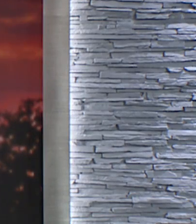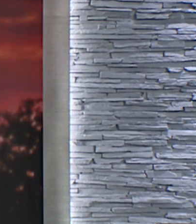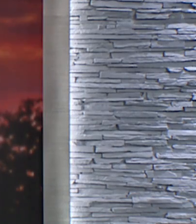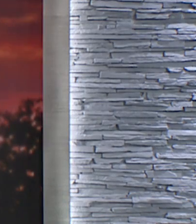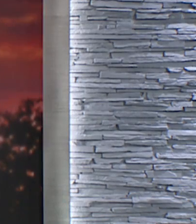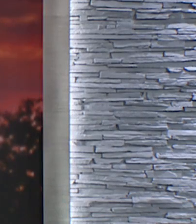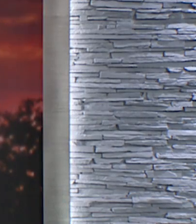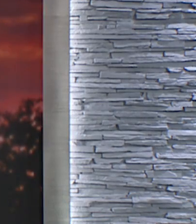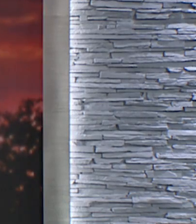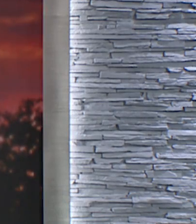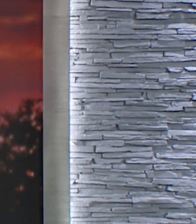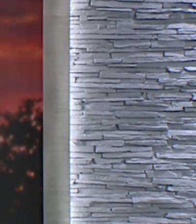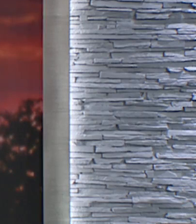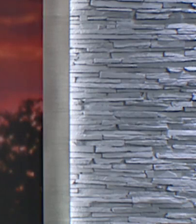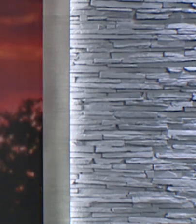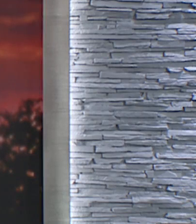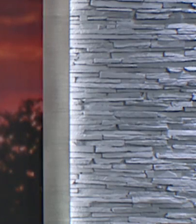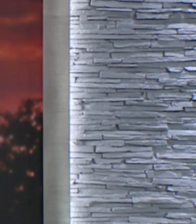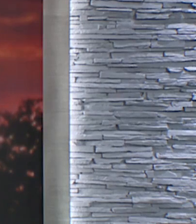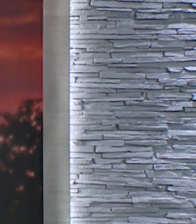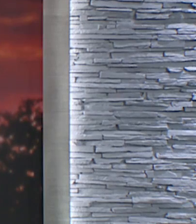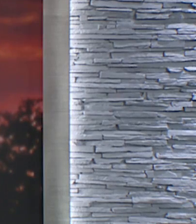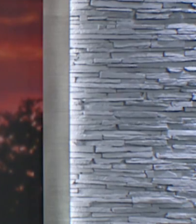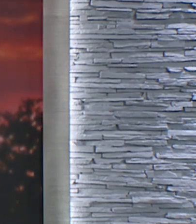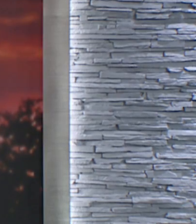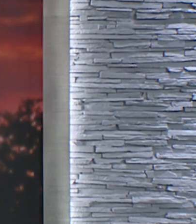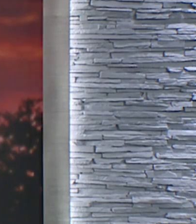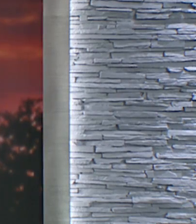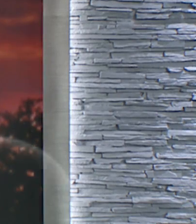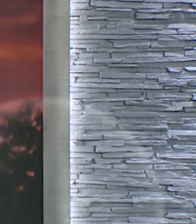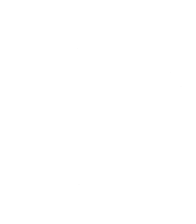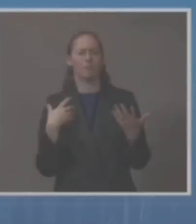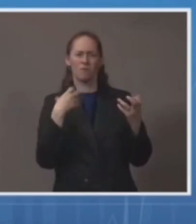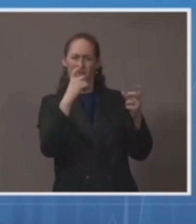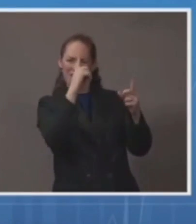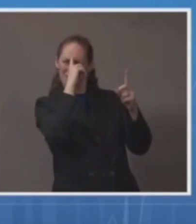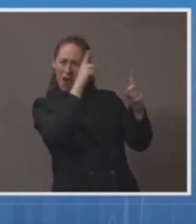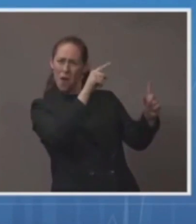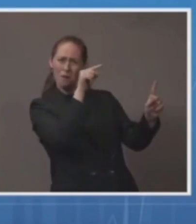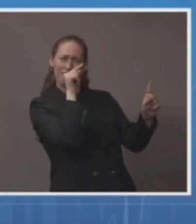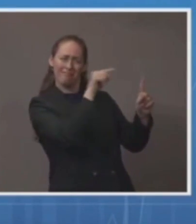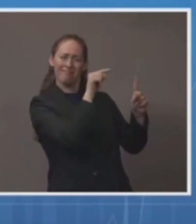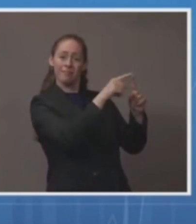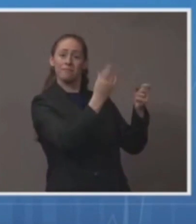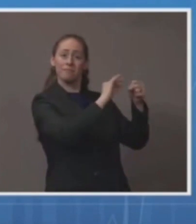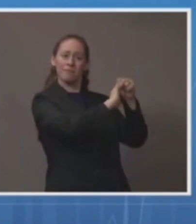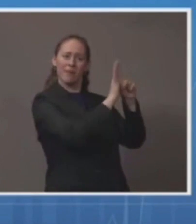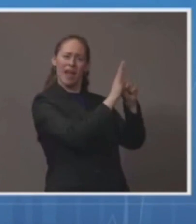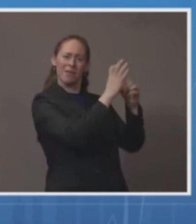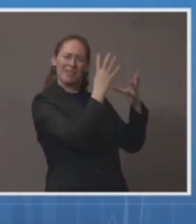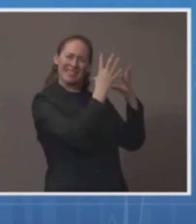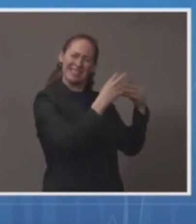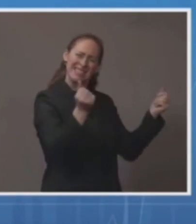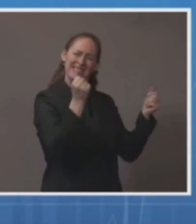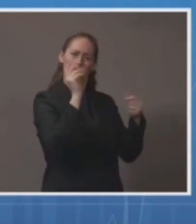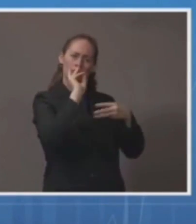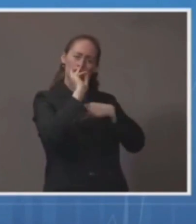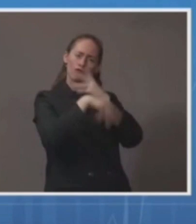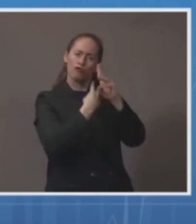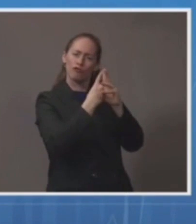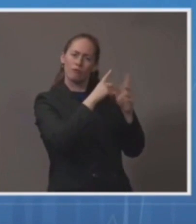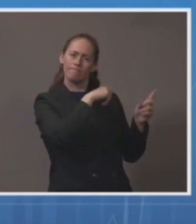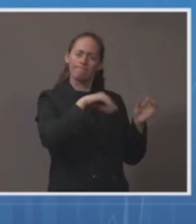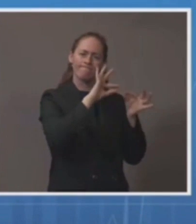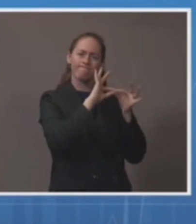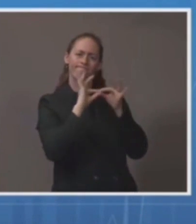stockpiles. Officials said they want to do their part to end the pandemic. Our overarching aim is to get as many safe and effective